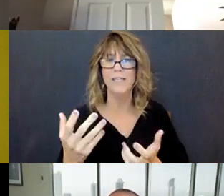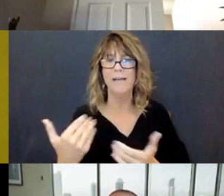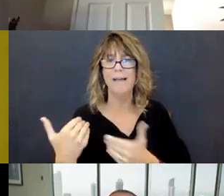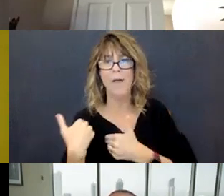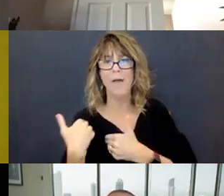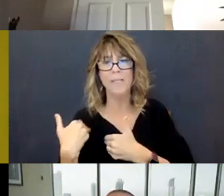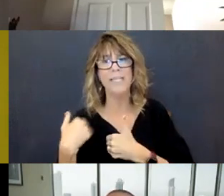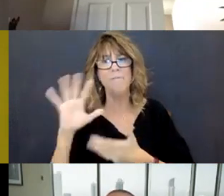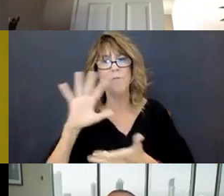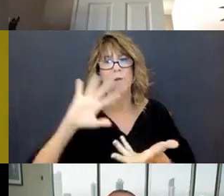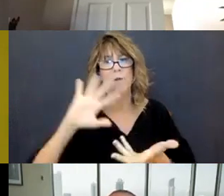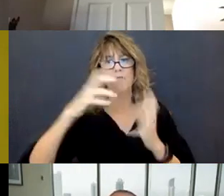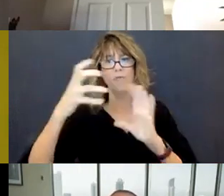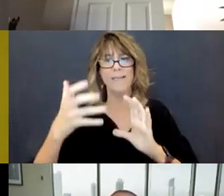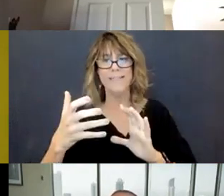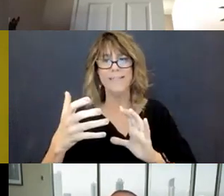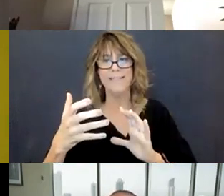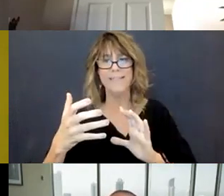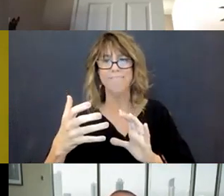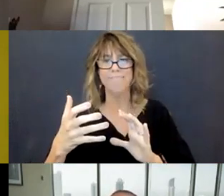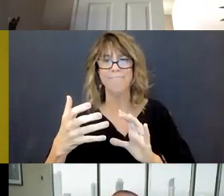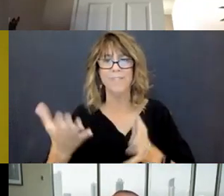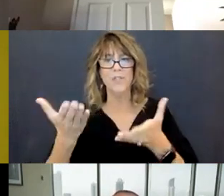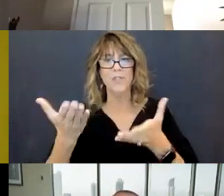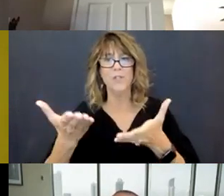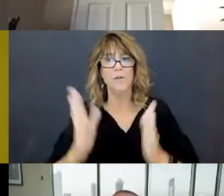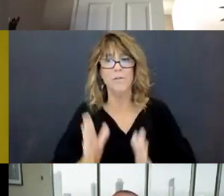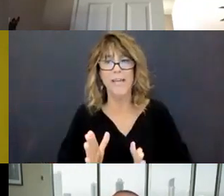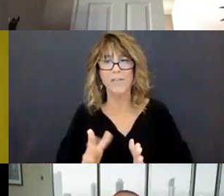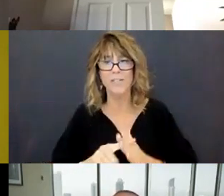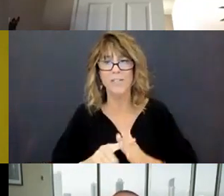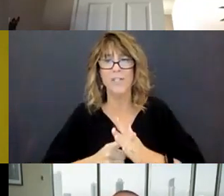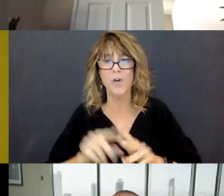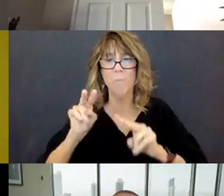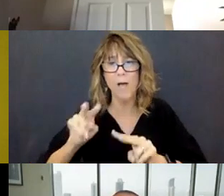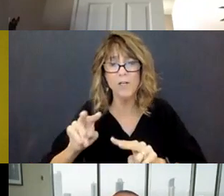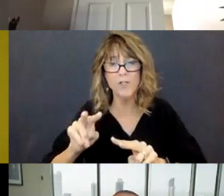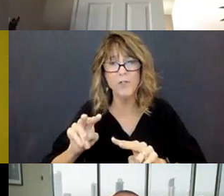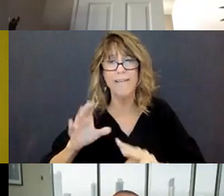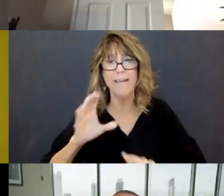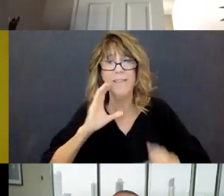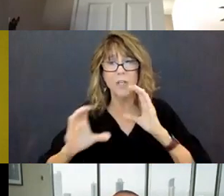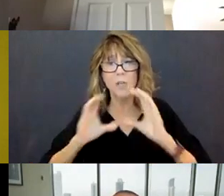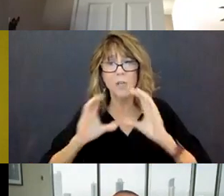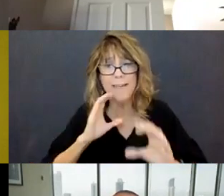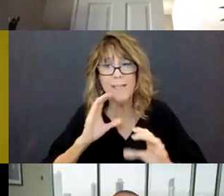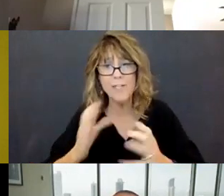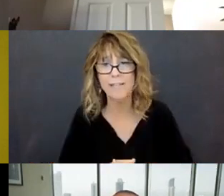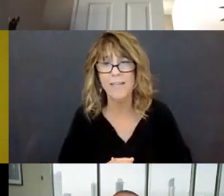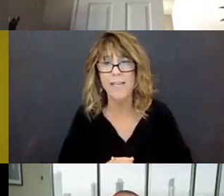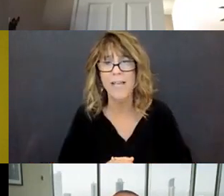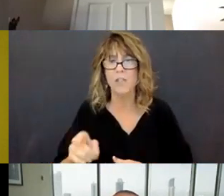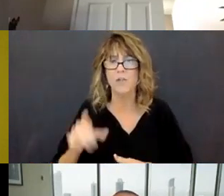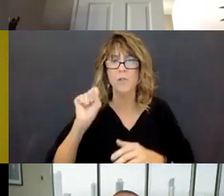communication protocols. If there's supposed to be an email or a phone call or a check-in to keep track of the member and where they're at in the system in